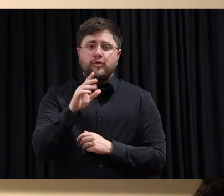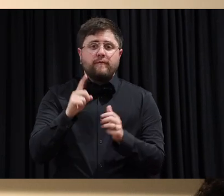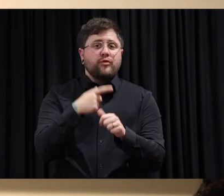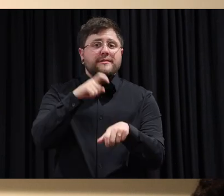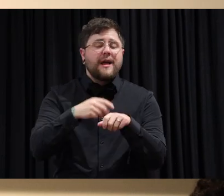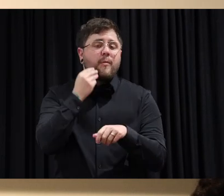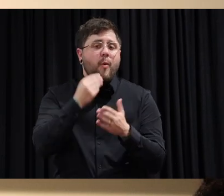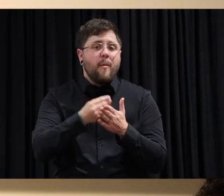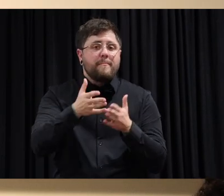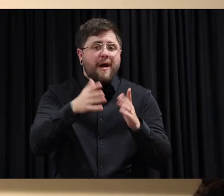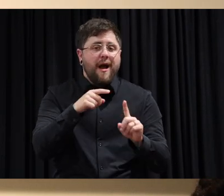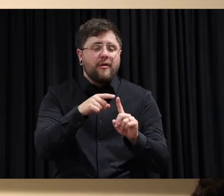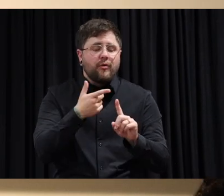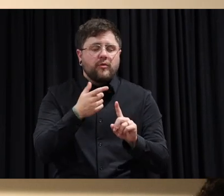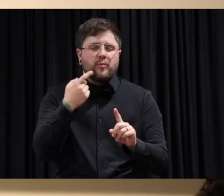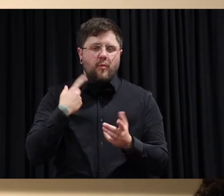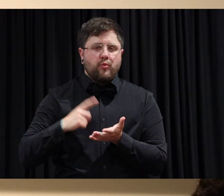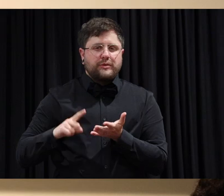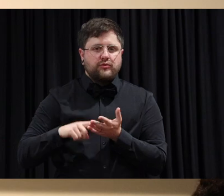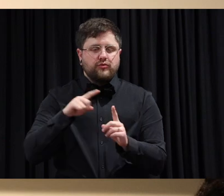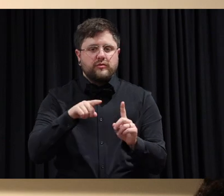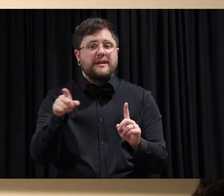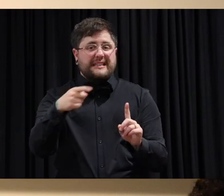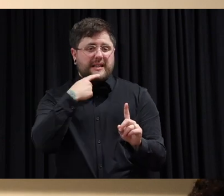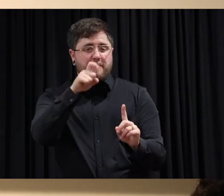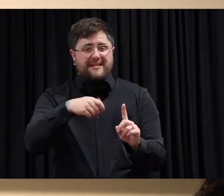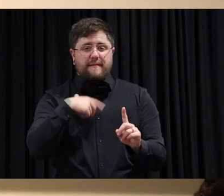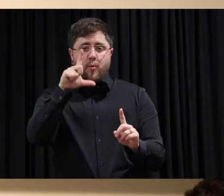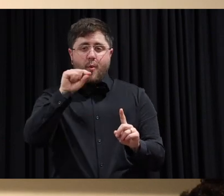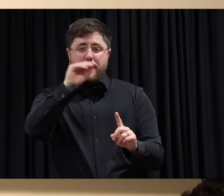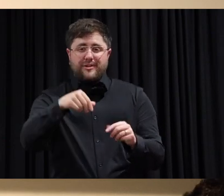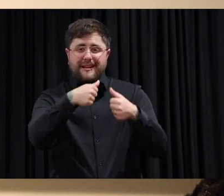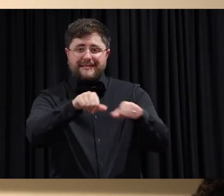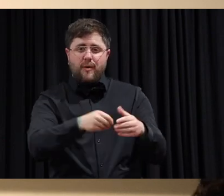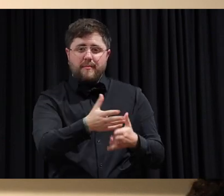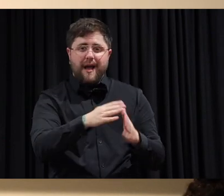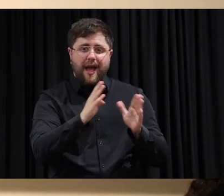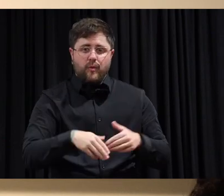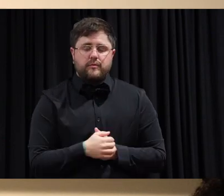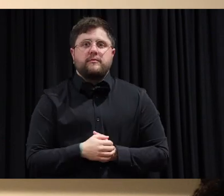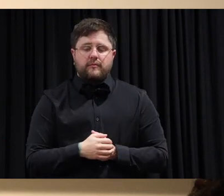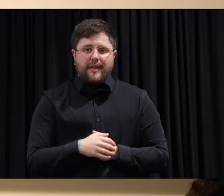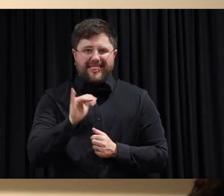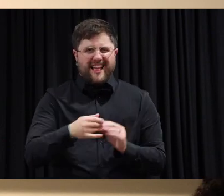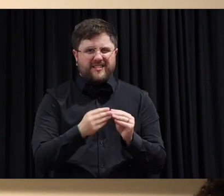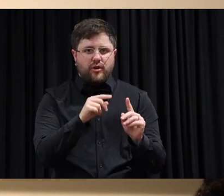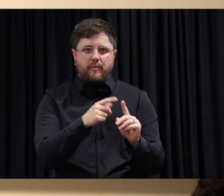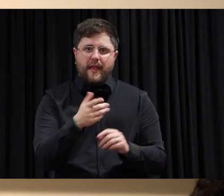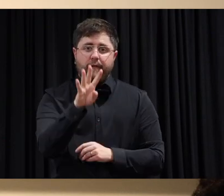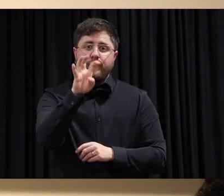51%, according to a Freddie Mac study, believes you need 20% down to buy a house. The number that's always quoted in the media is